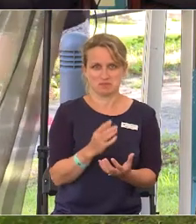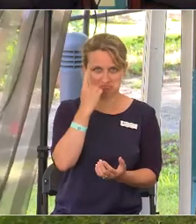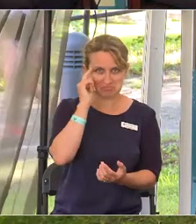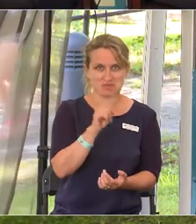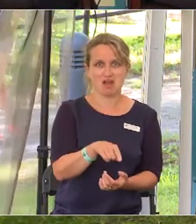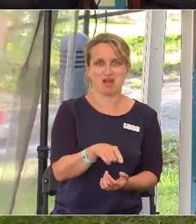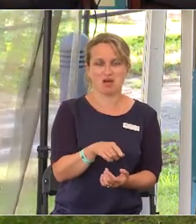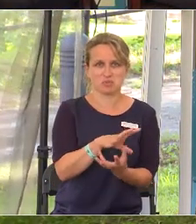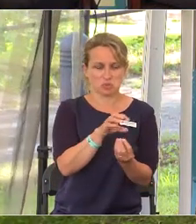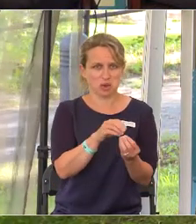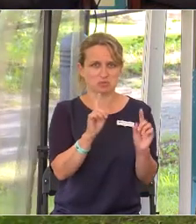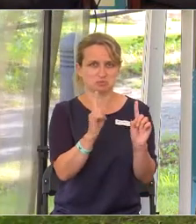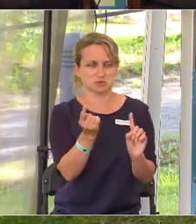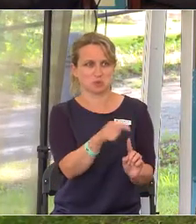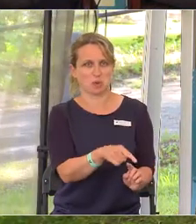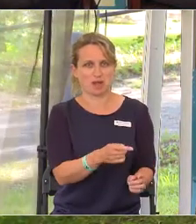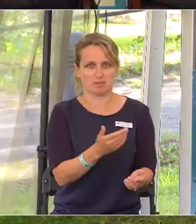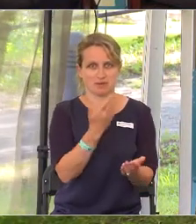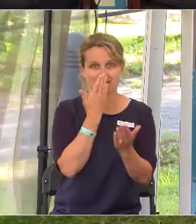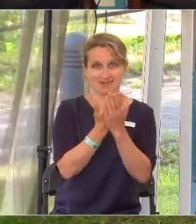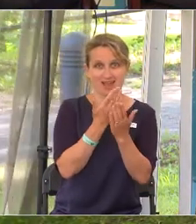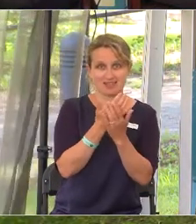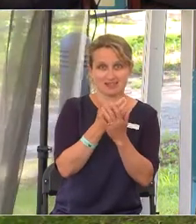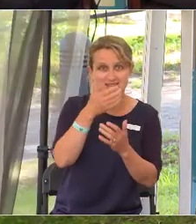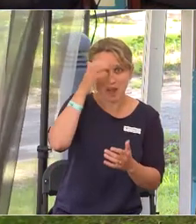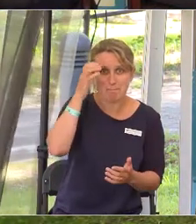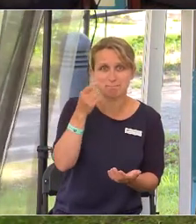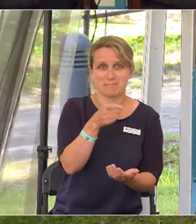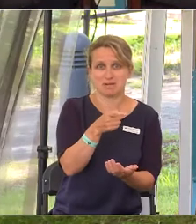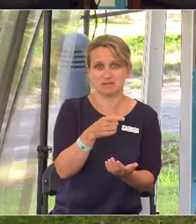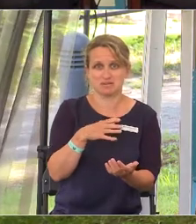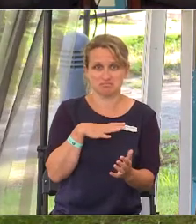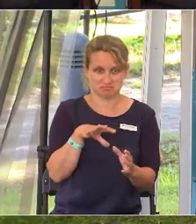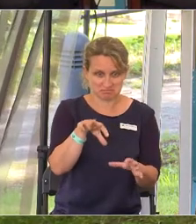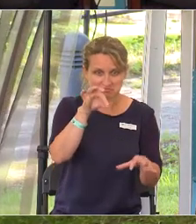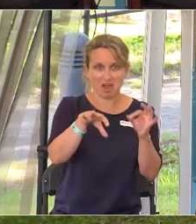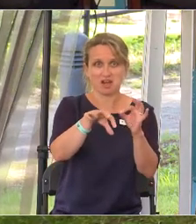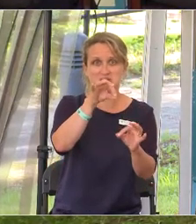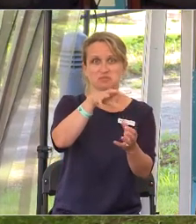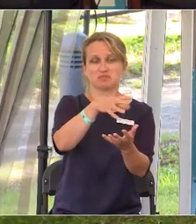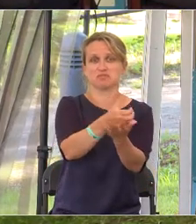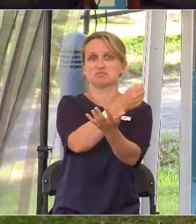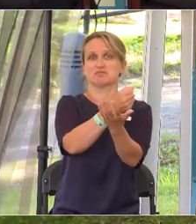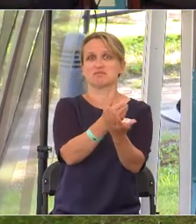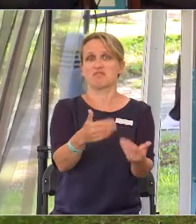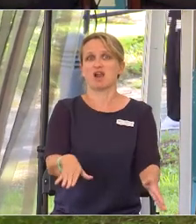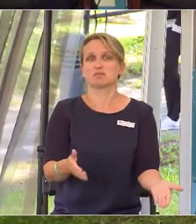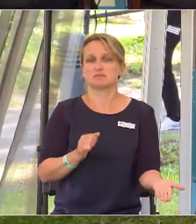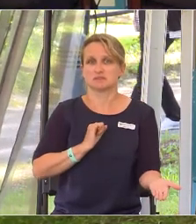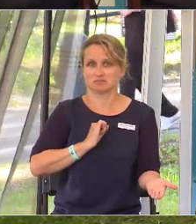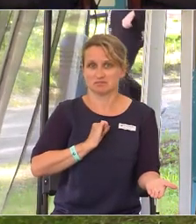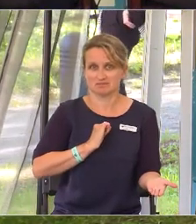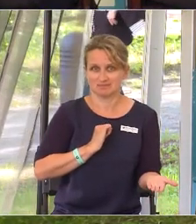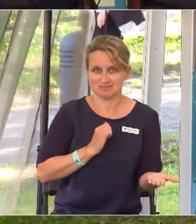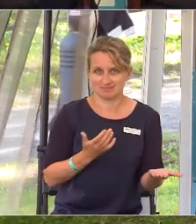screen that, for example, Donald Trump actually got elected for the office because of the